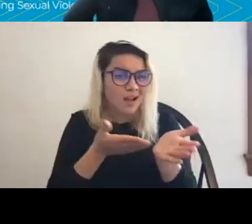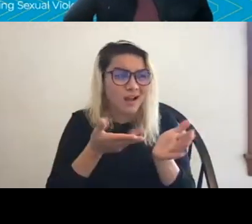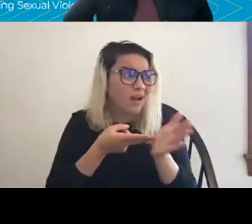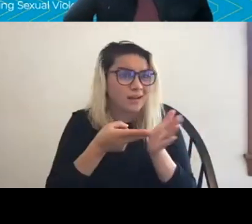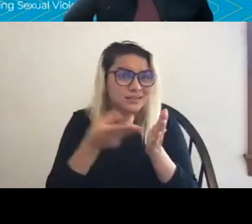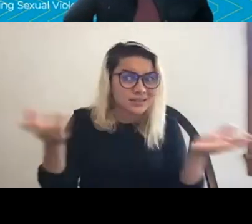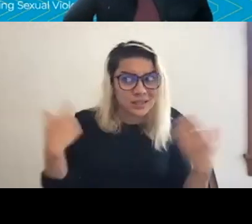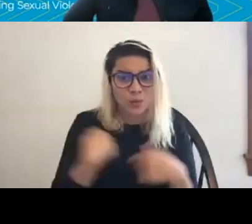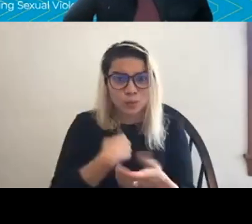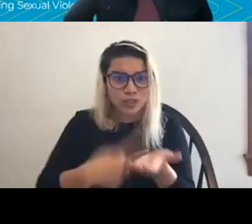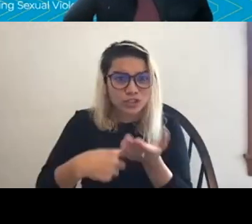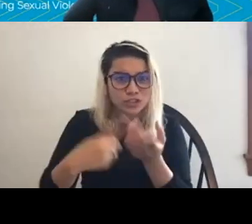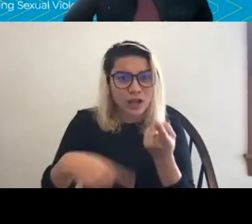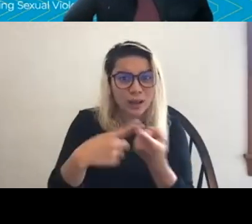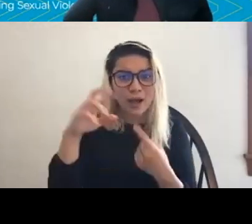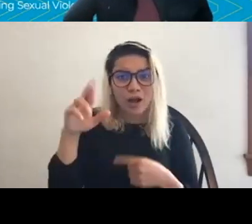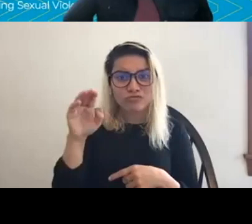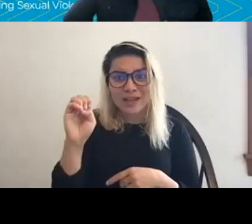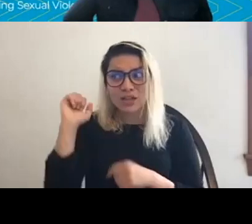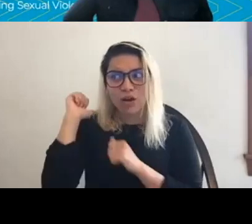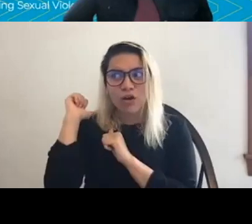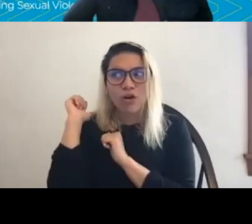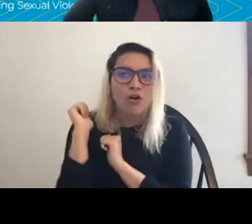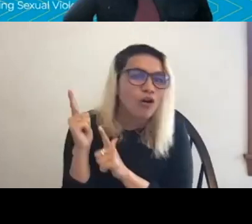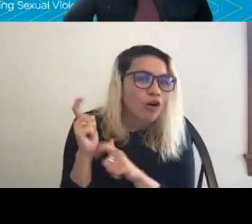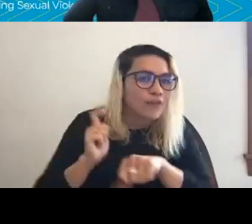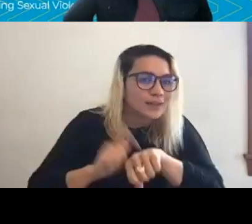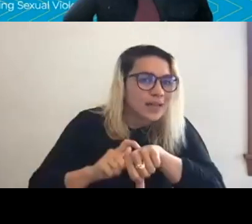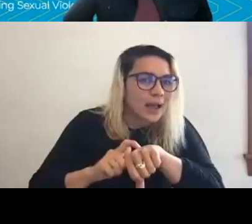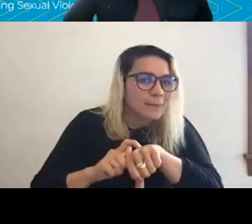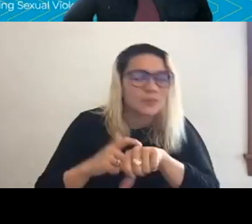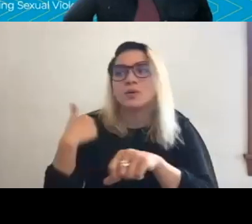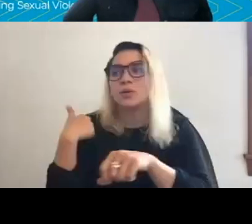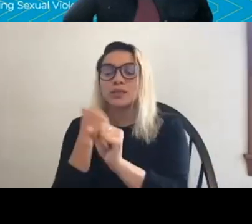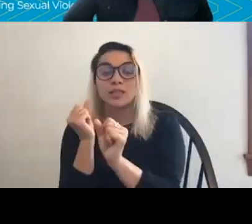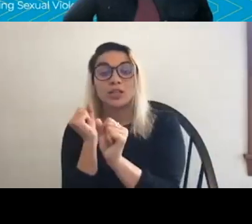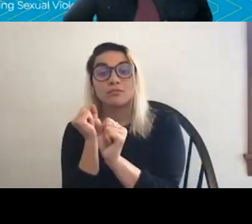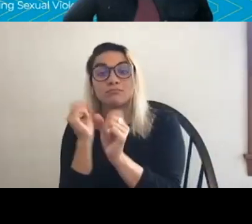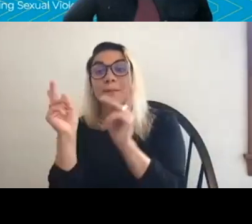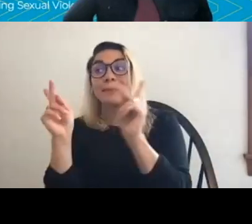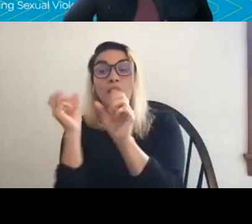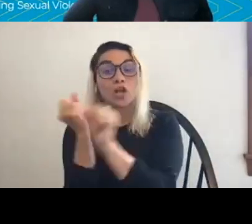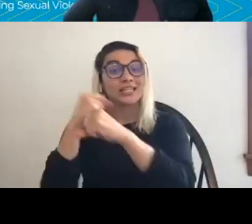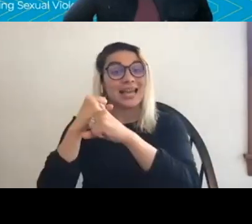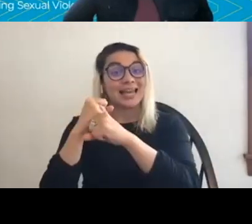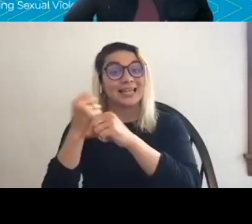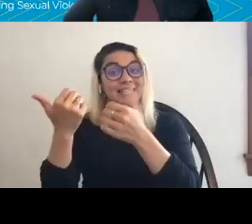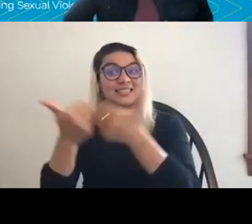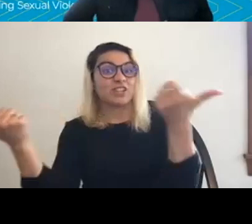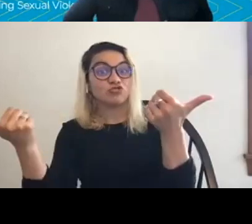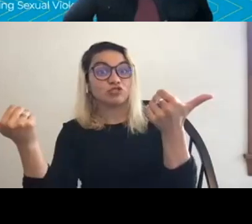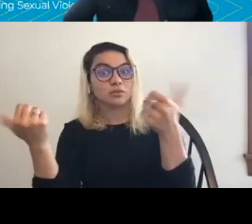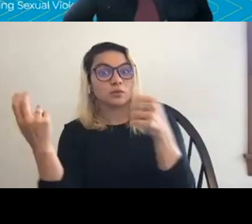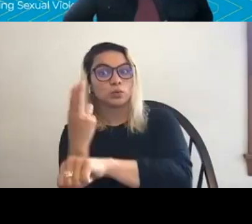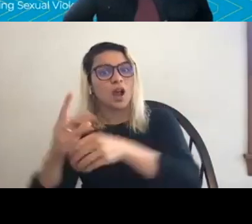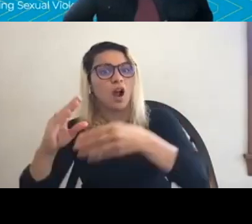do it sometimes through dog whistles, which are usually like intentional ways to create division. But sometimes because we all swim in this dominant